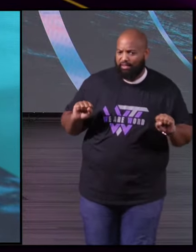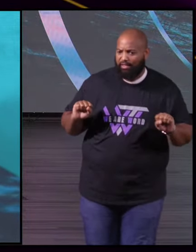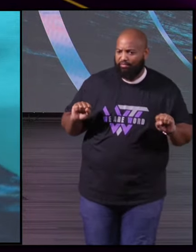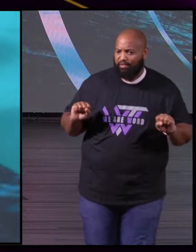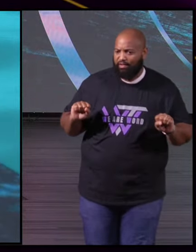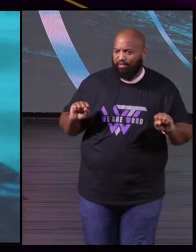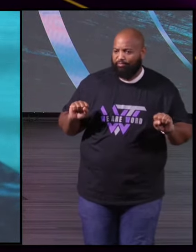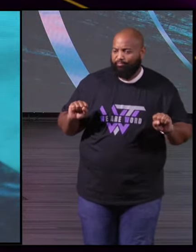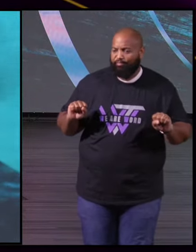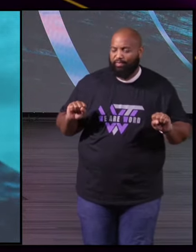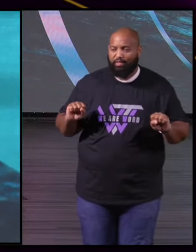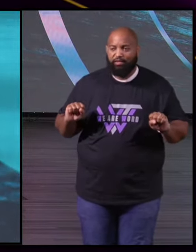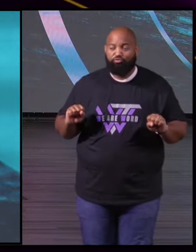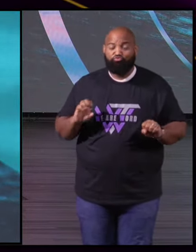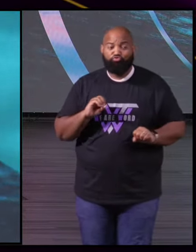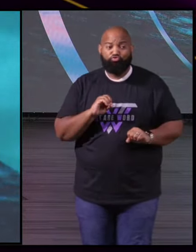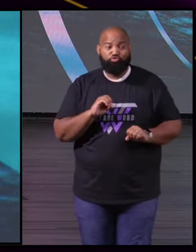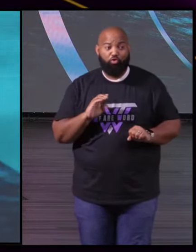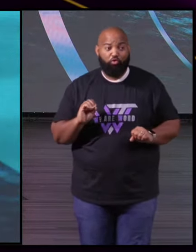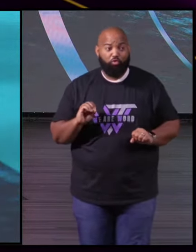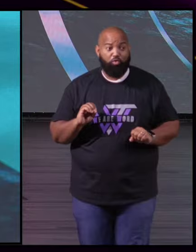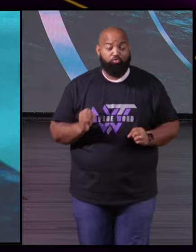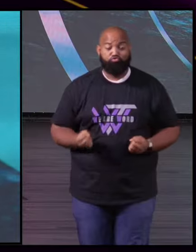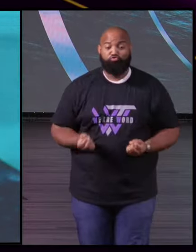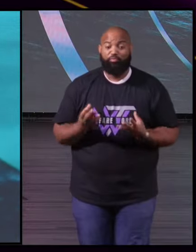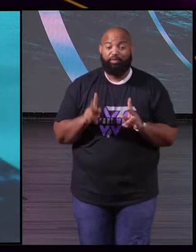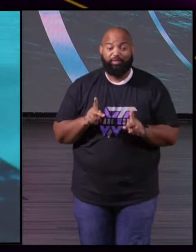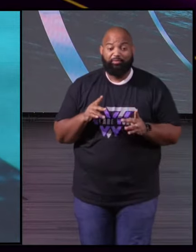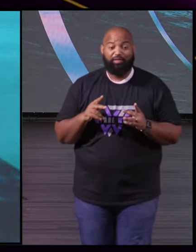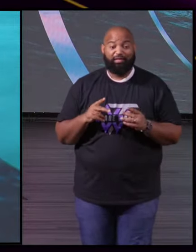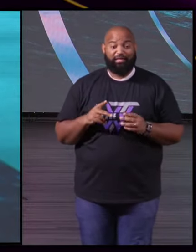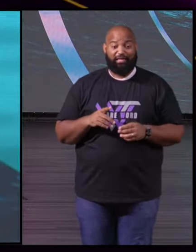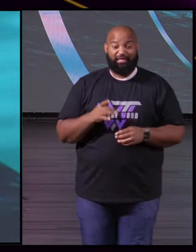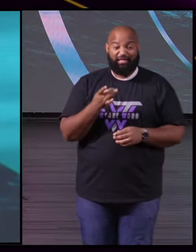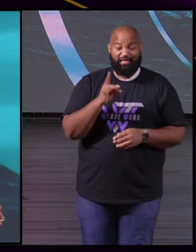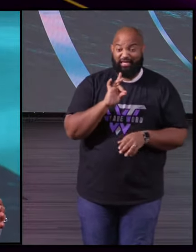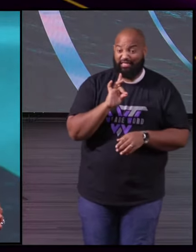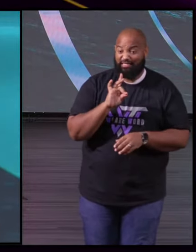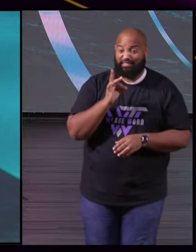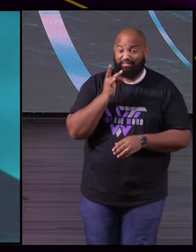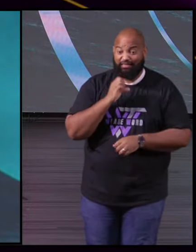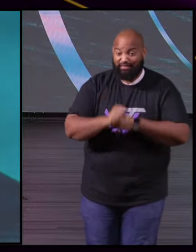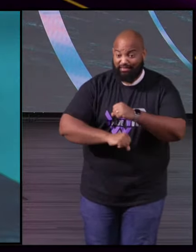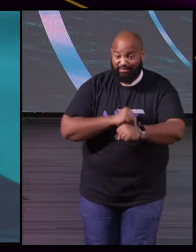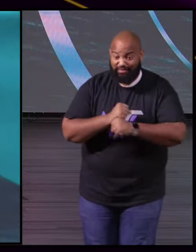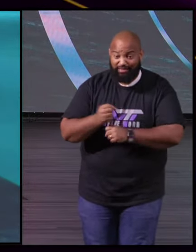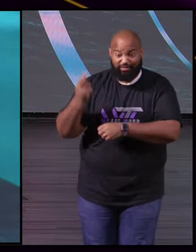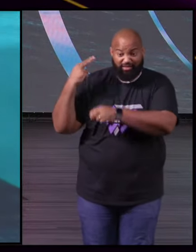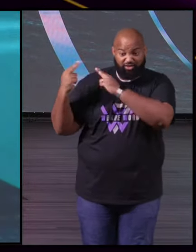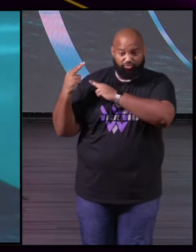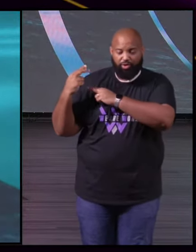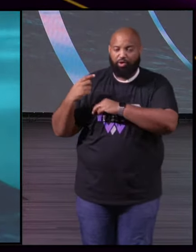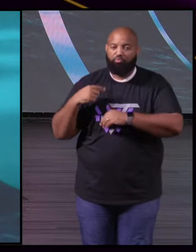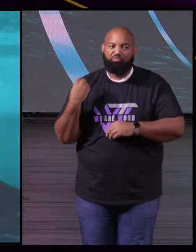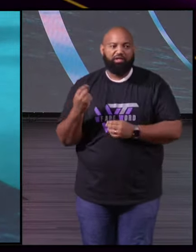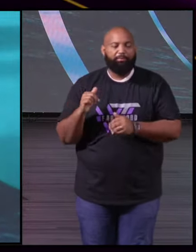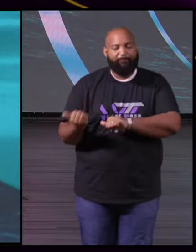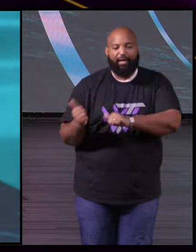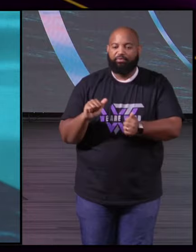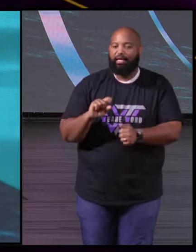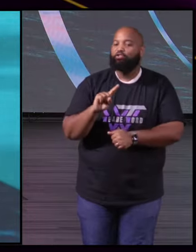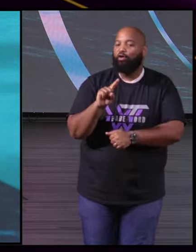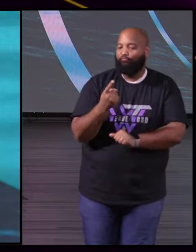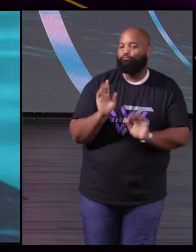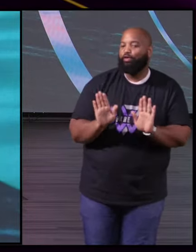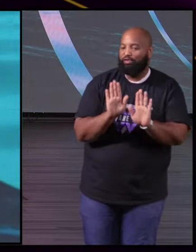recent weeks and months. So much so that in our 18-year history, we have always had baptism on